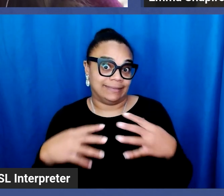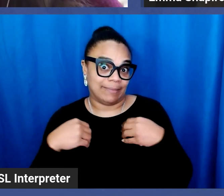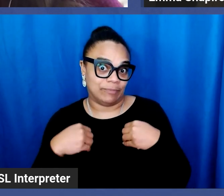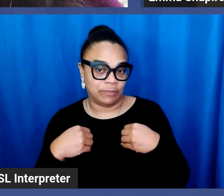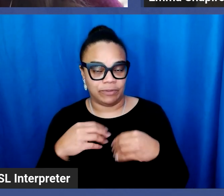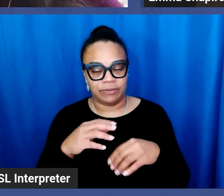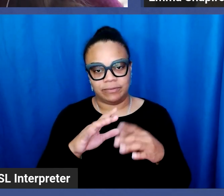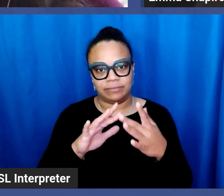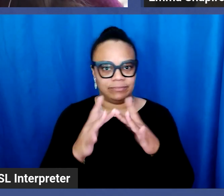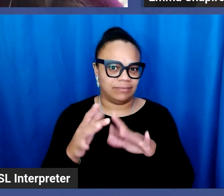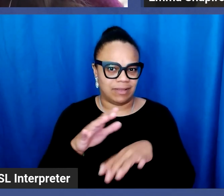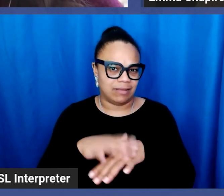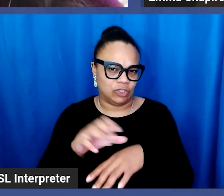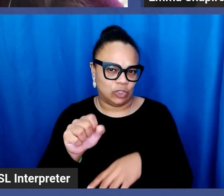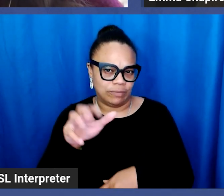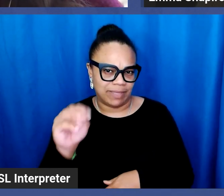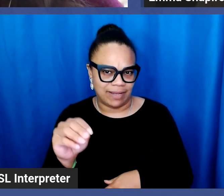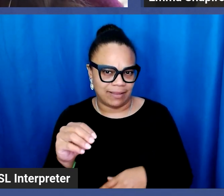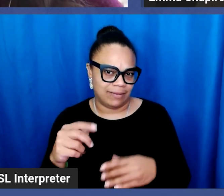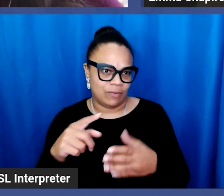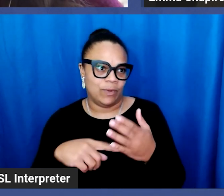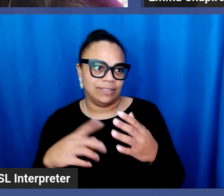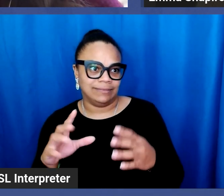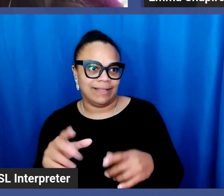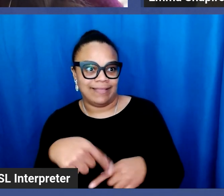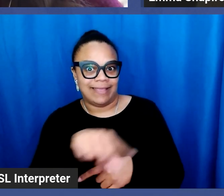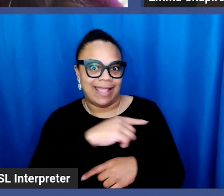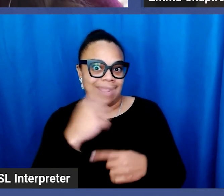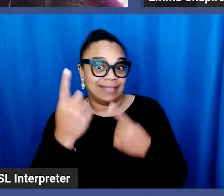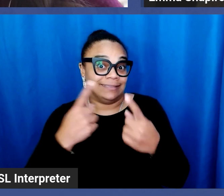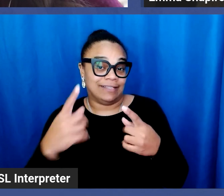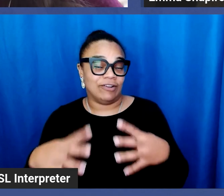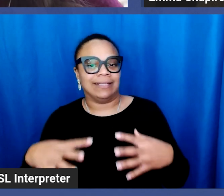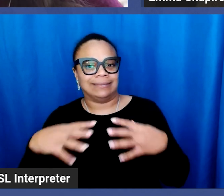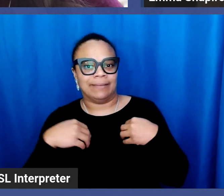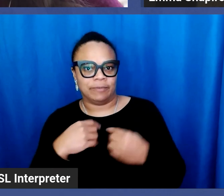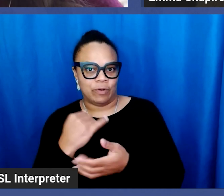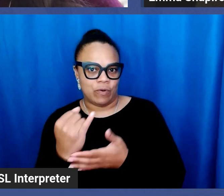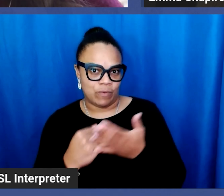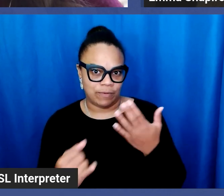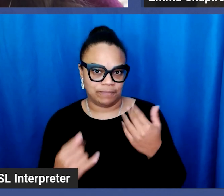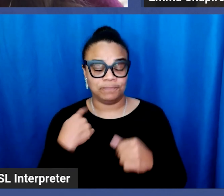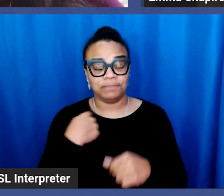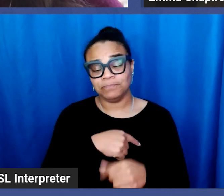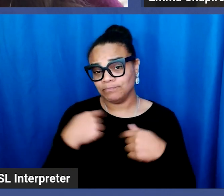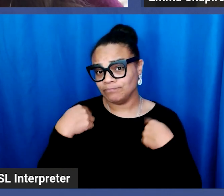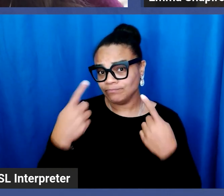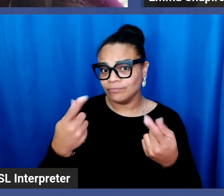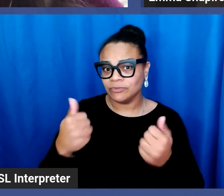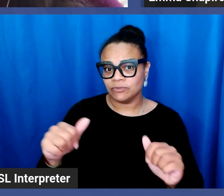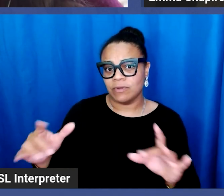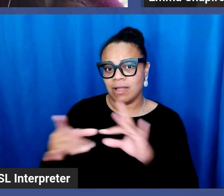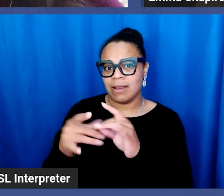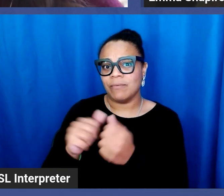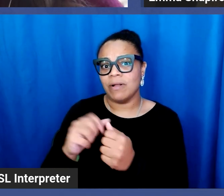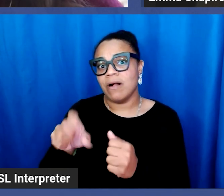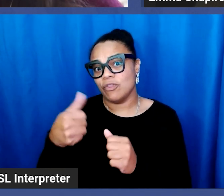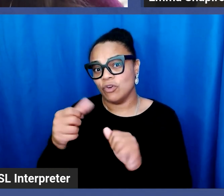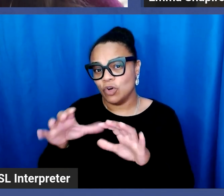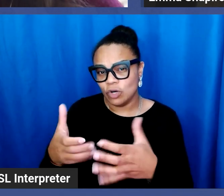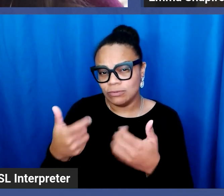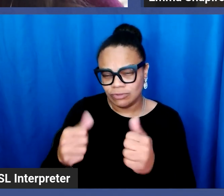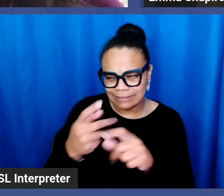kind of artwork. And we've been trying to connect to other groups to try to figure out how we can